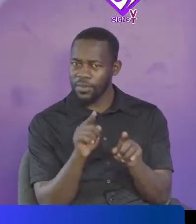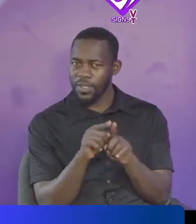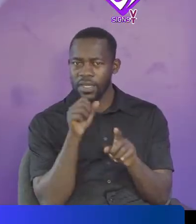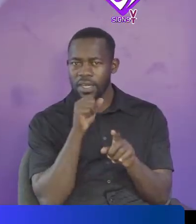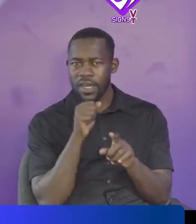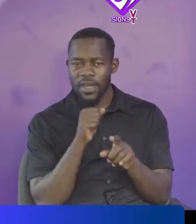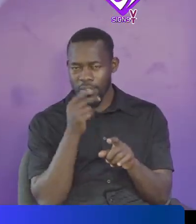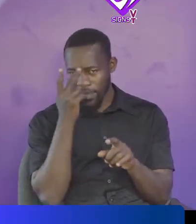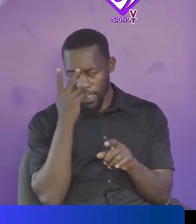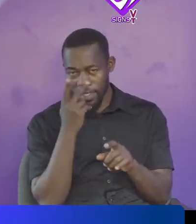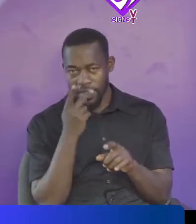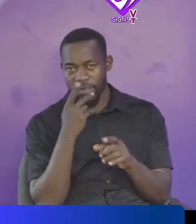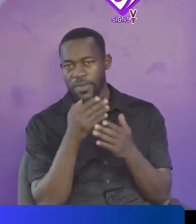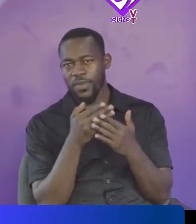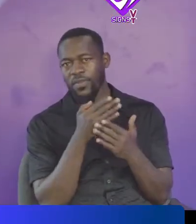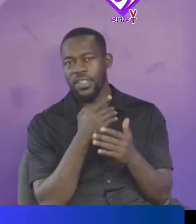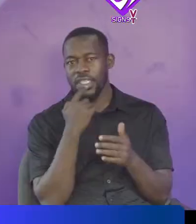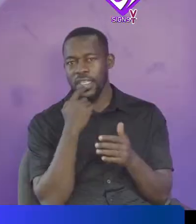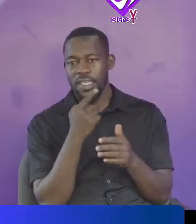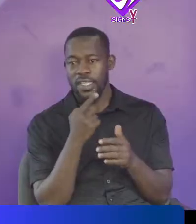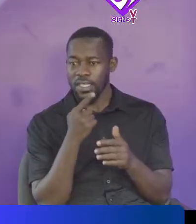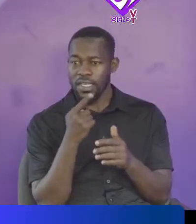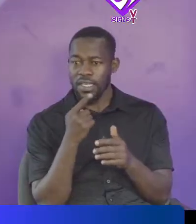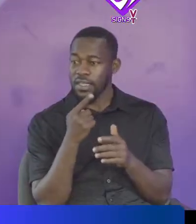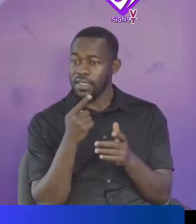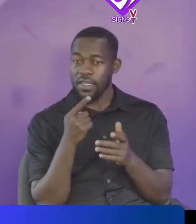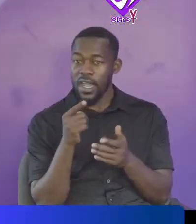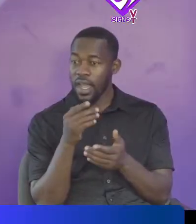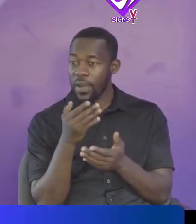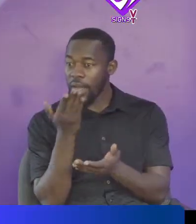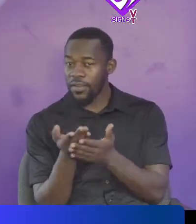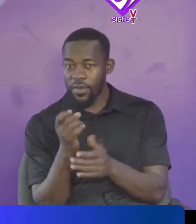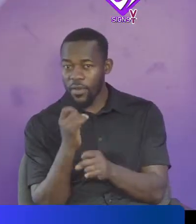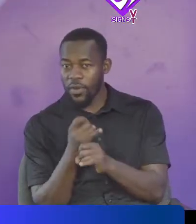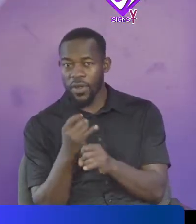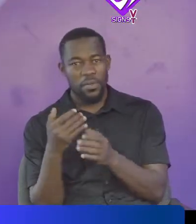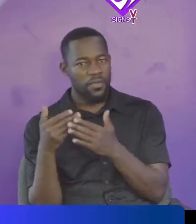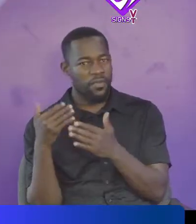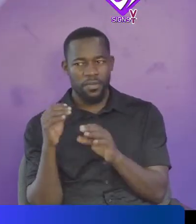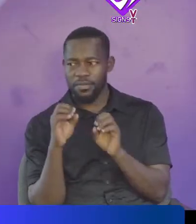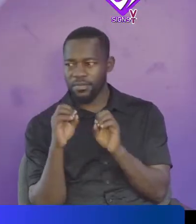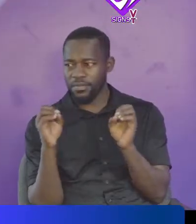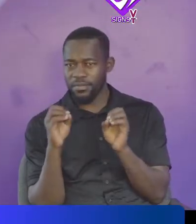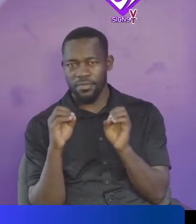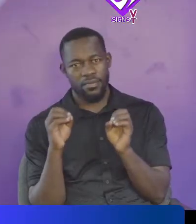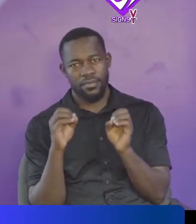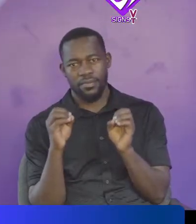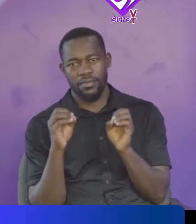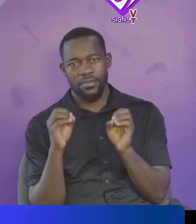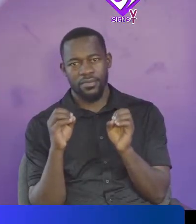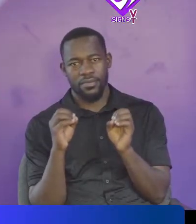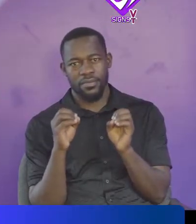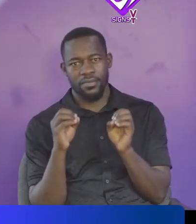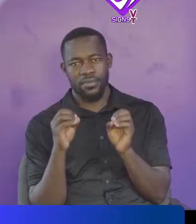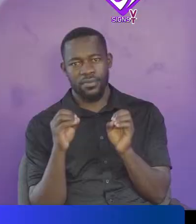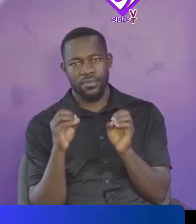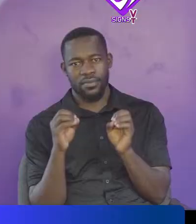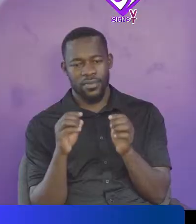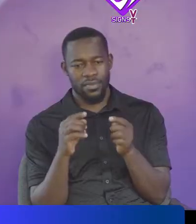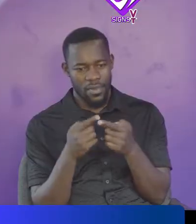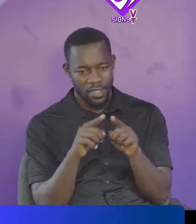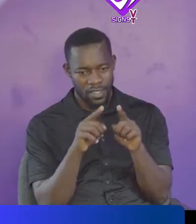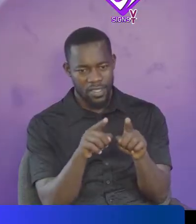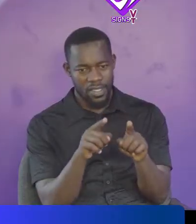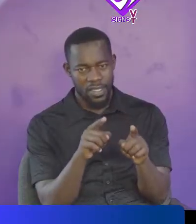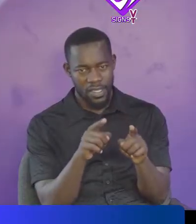us, for us, we used to be called for jobs. No, and it would be received by the registrar. Like this one has been received on June